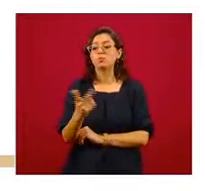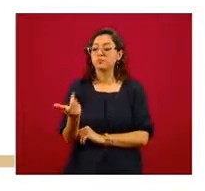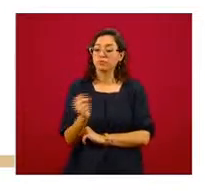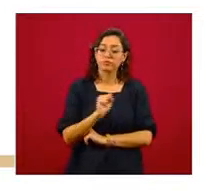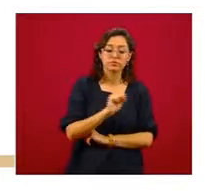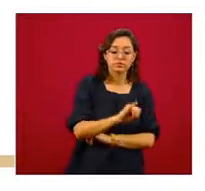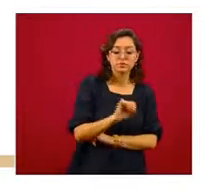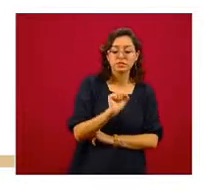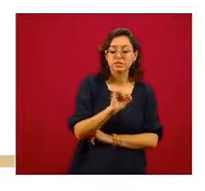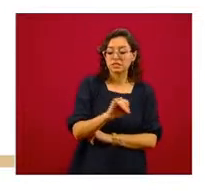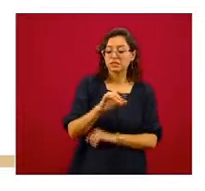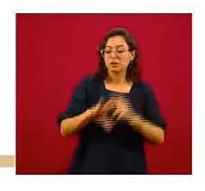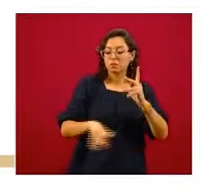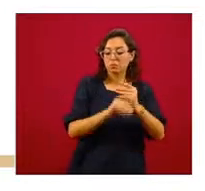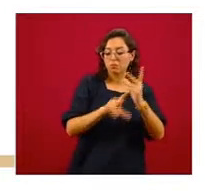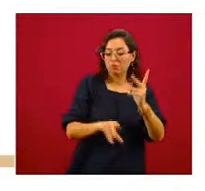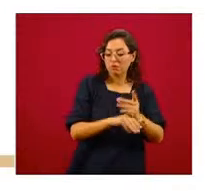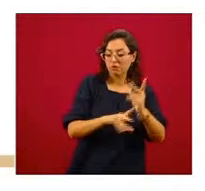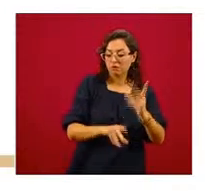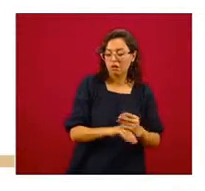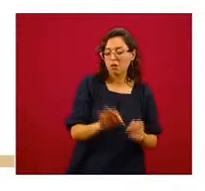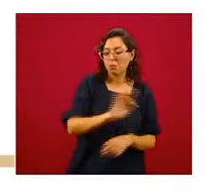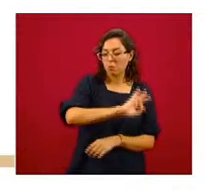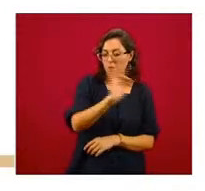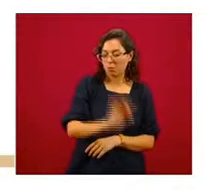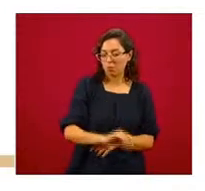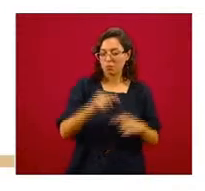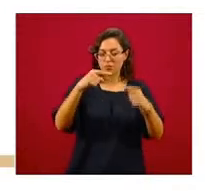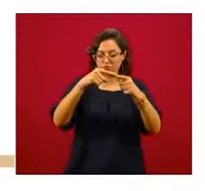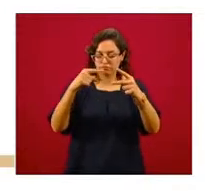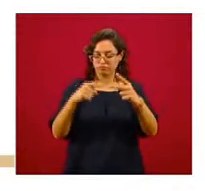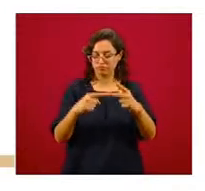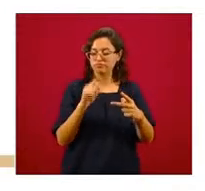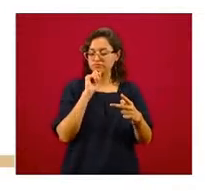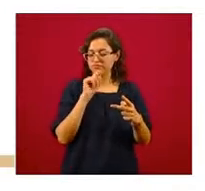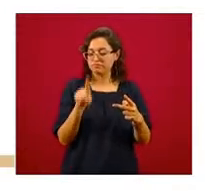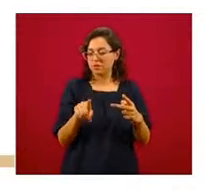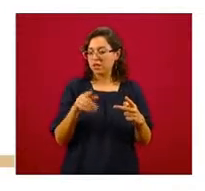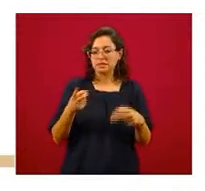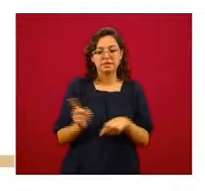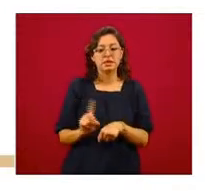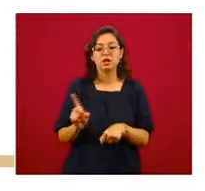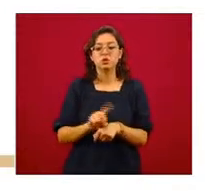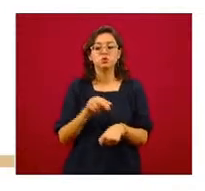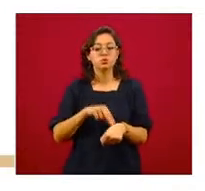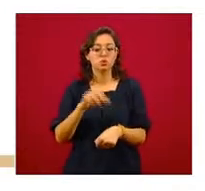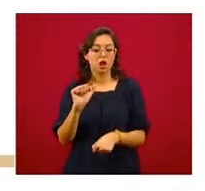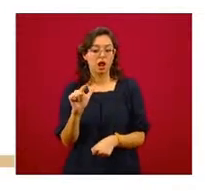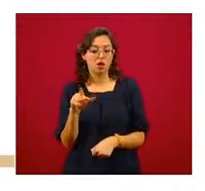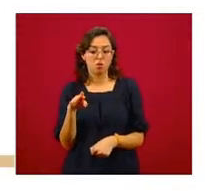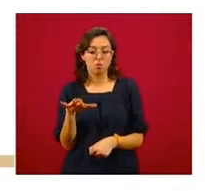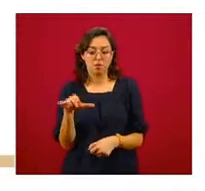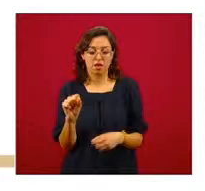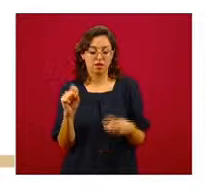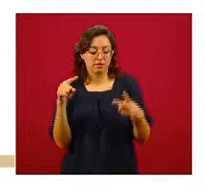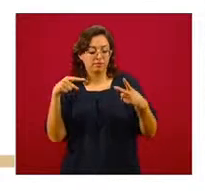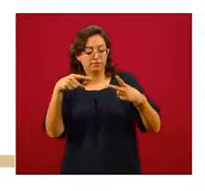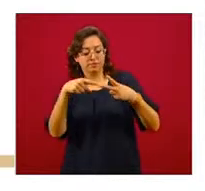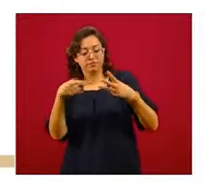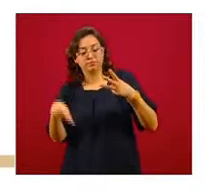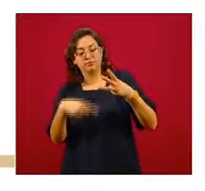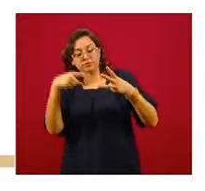national systems laboratories. All the patients tested positive. There are